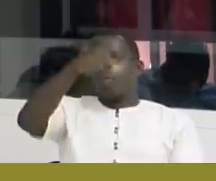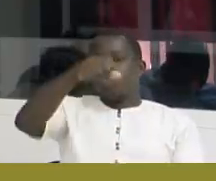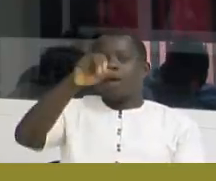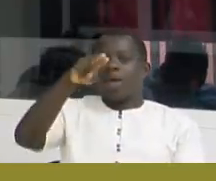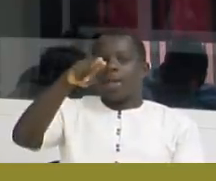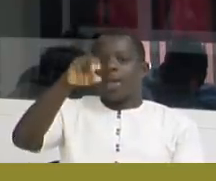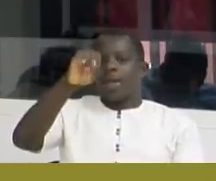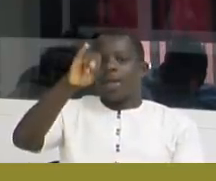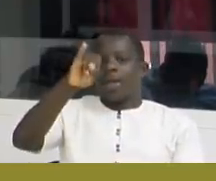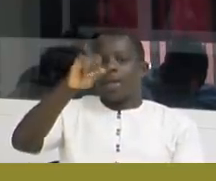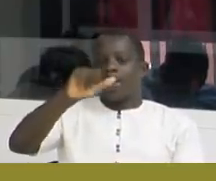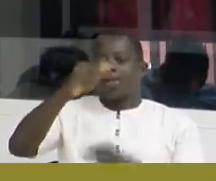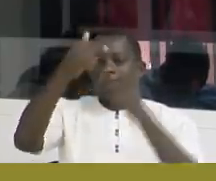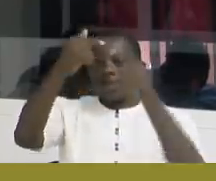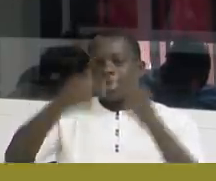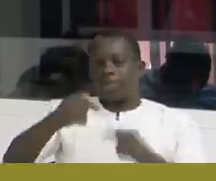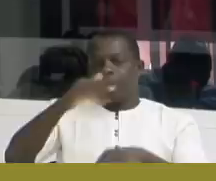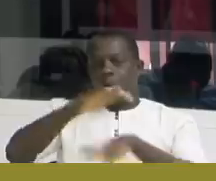Okay.